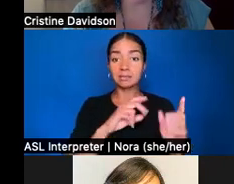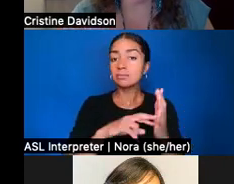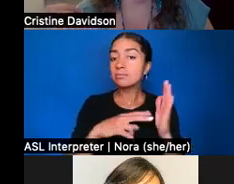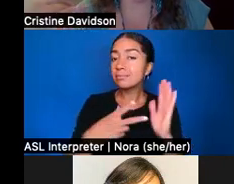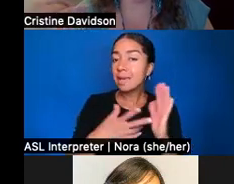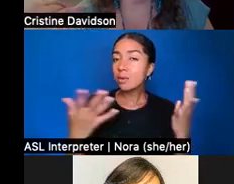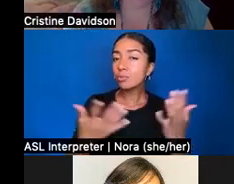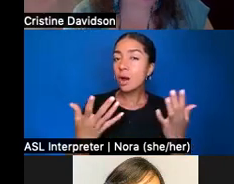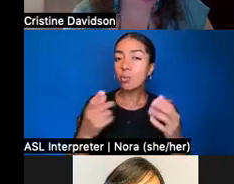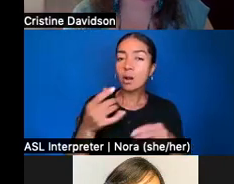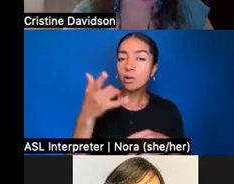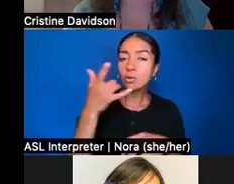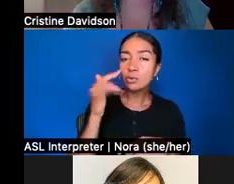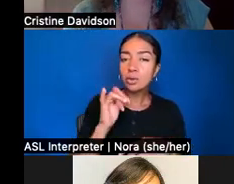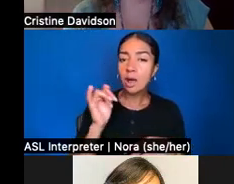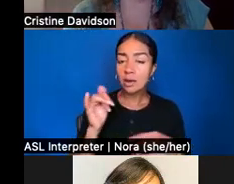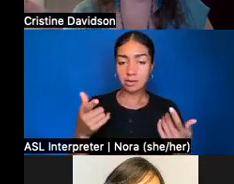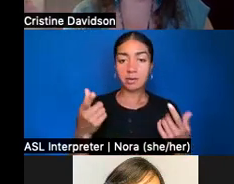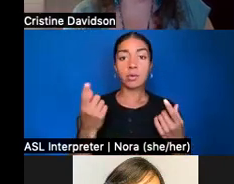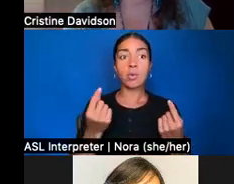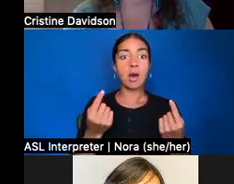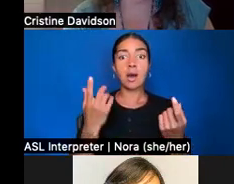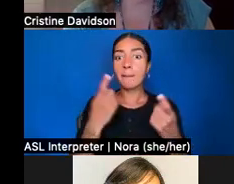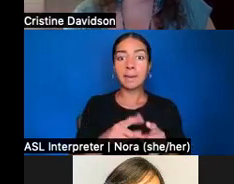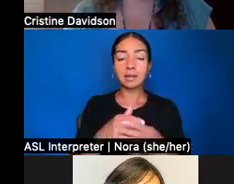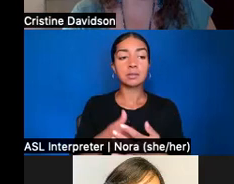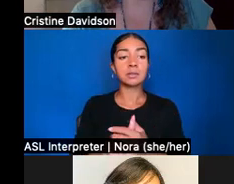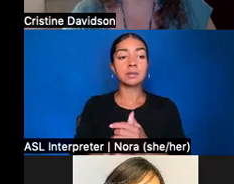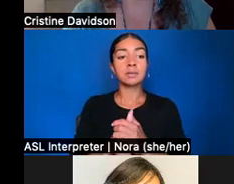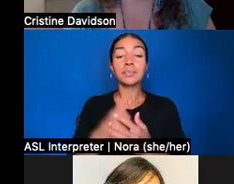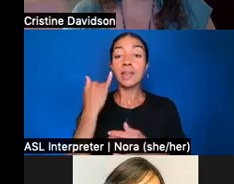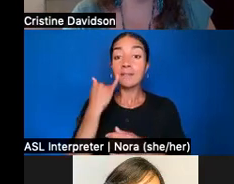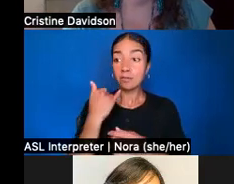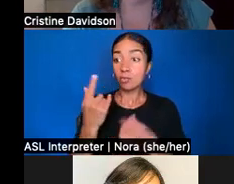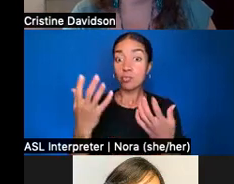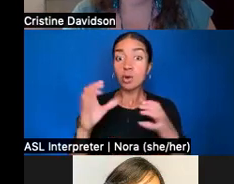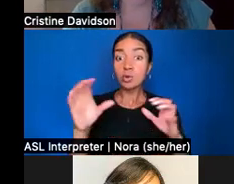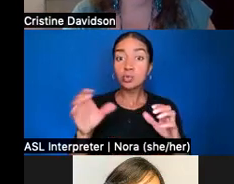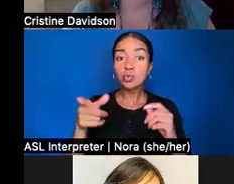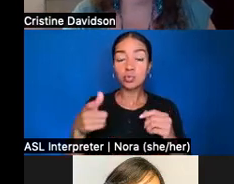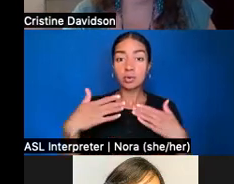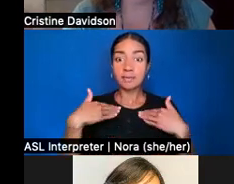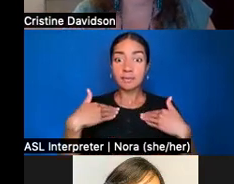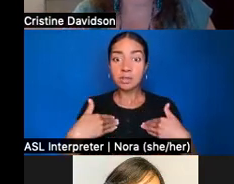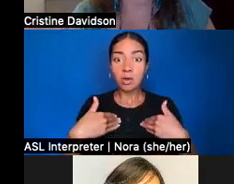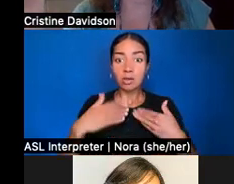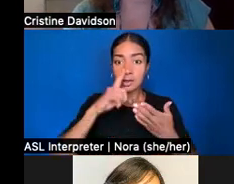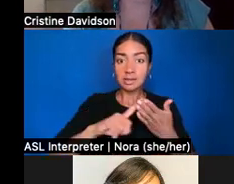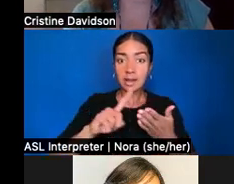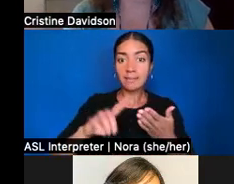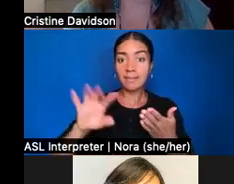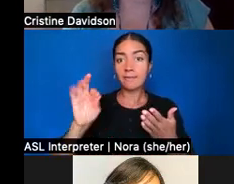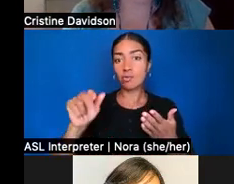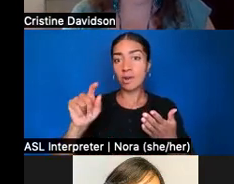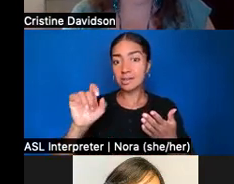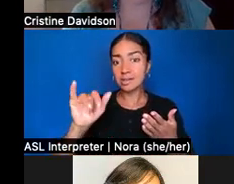What's going to happen? If somebody wants to go do the forensic exam, what does that mean? What's going to happen? Why is it